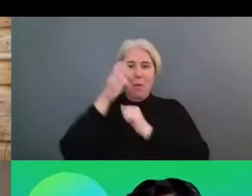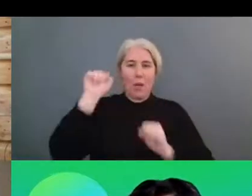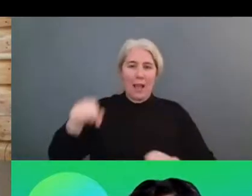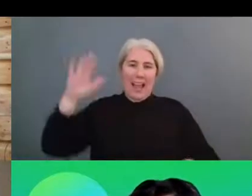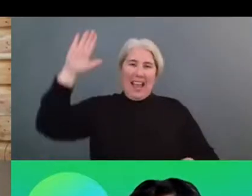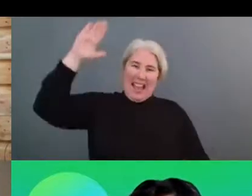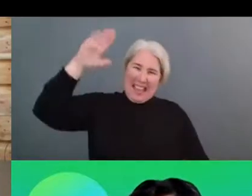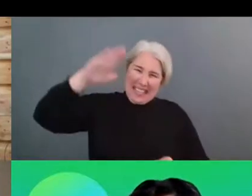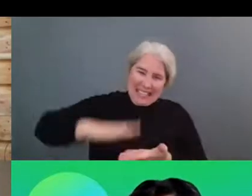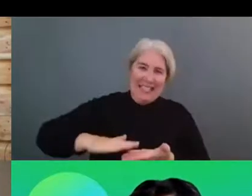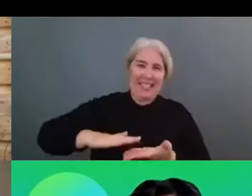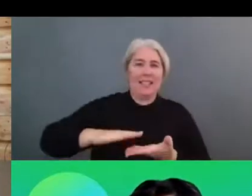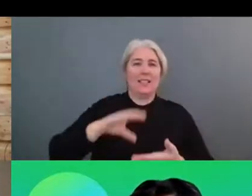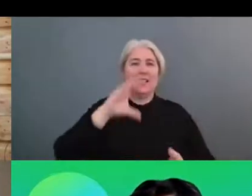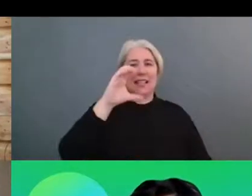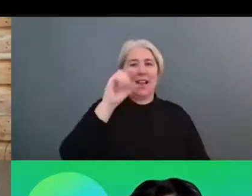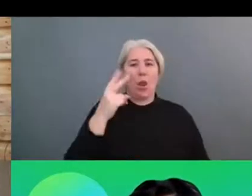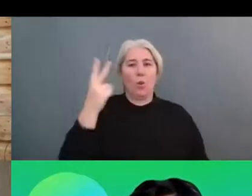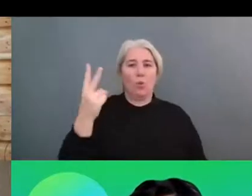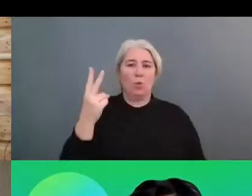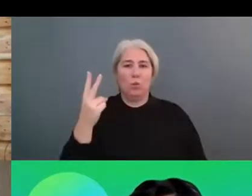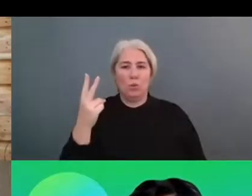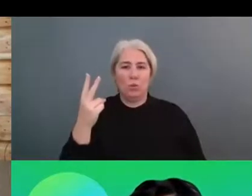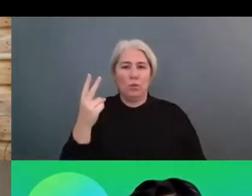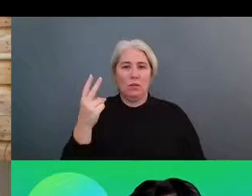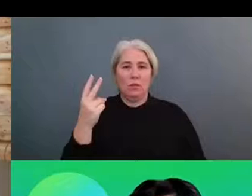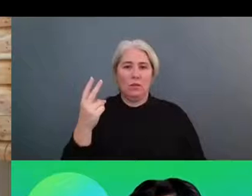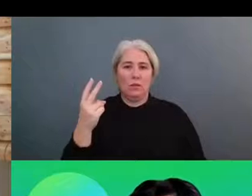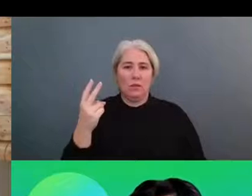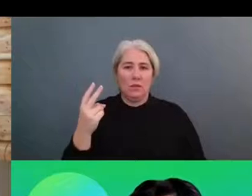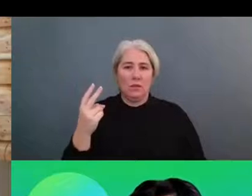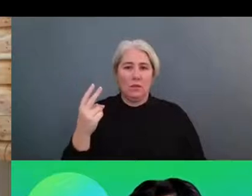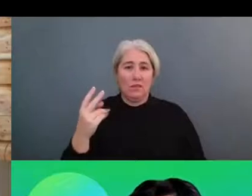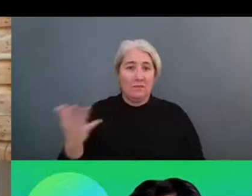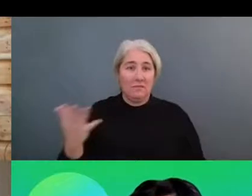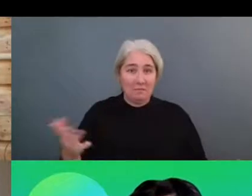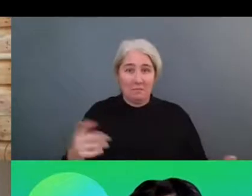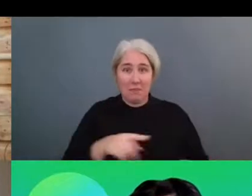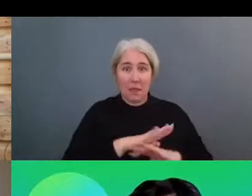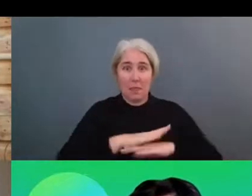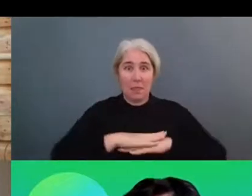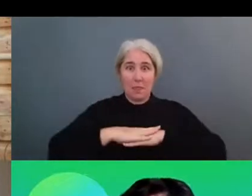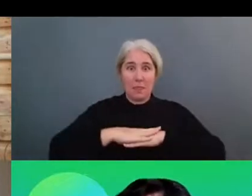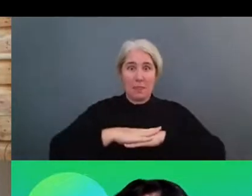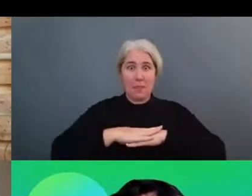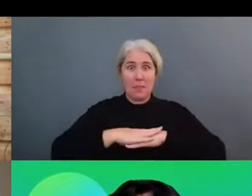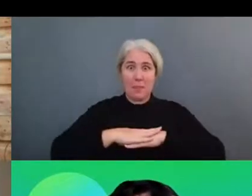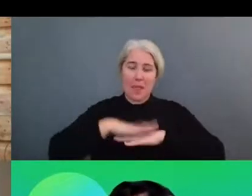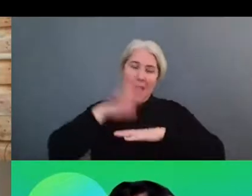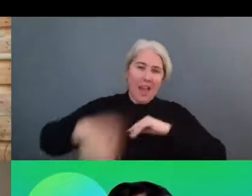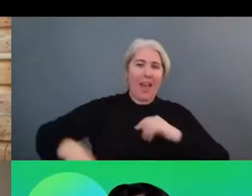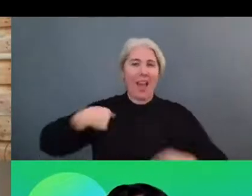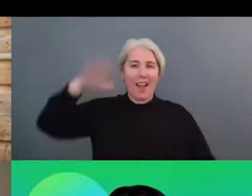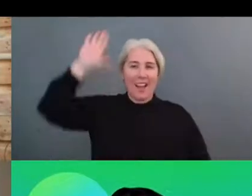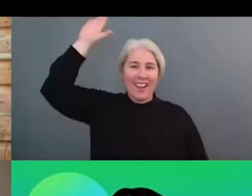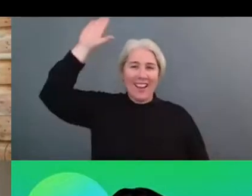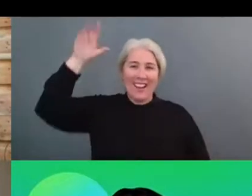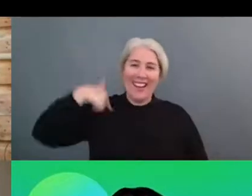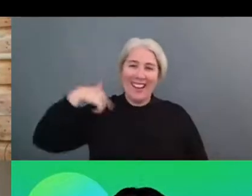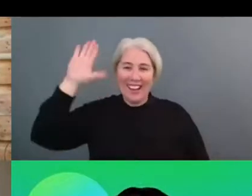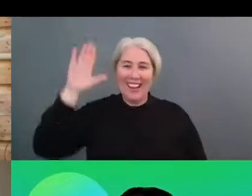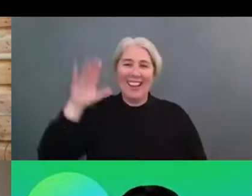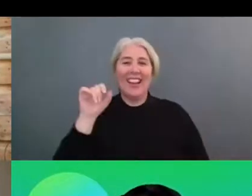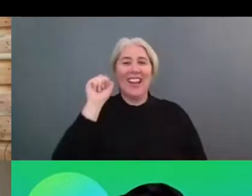Yeah, I'm happy to get going. Thank you. If no one else. Yeah. And perhaps I'll just start off with